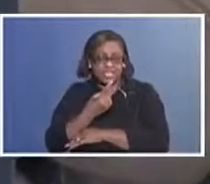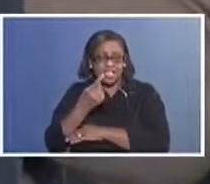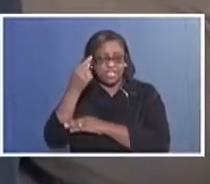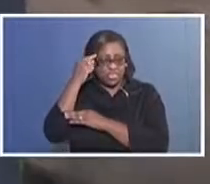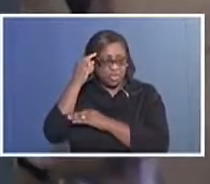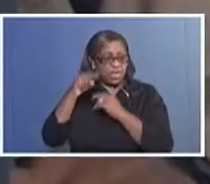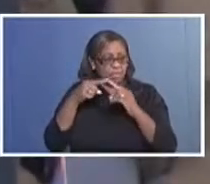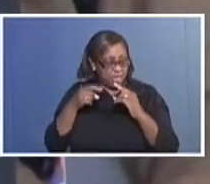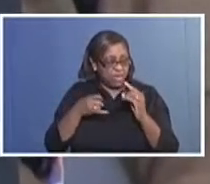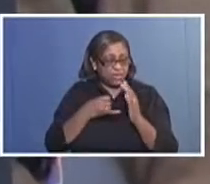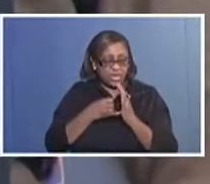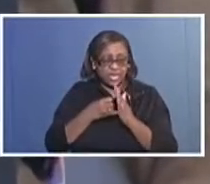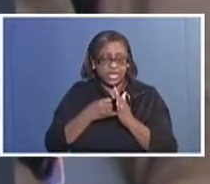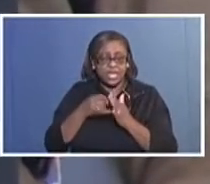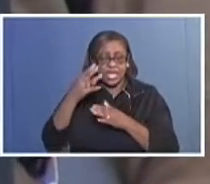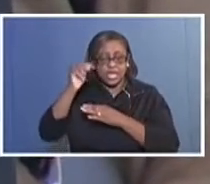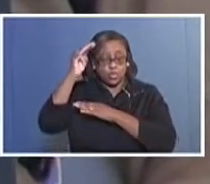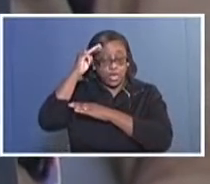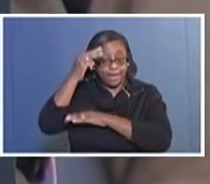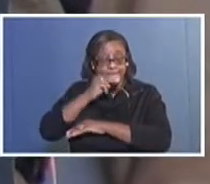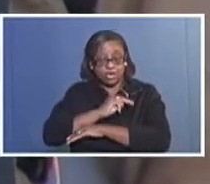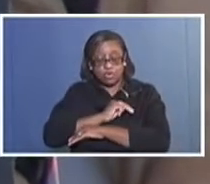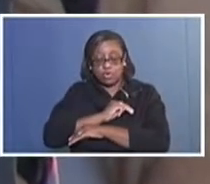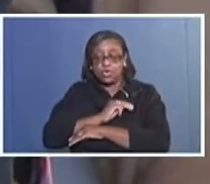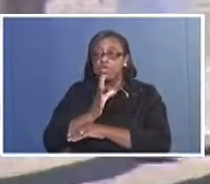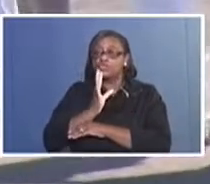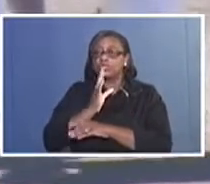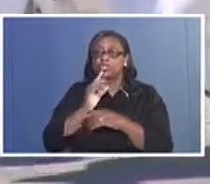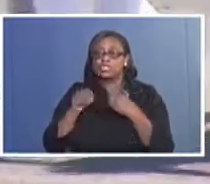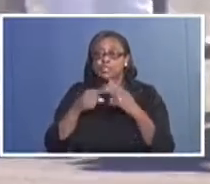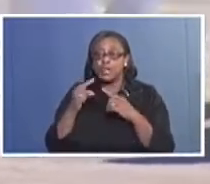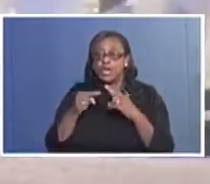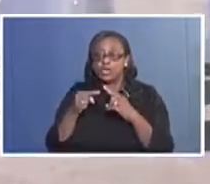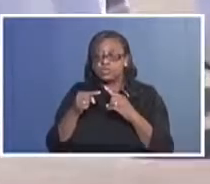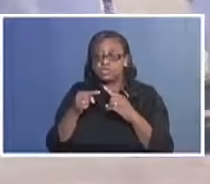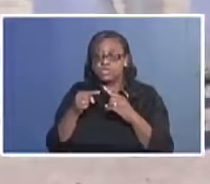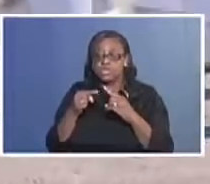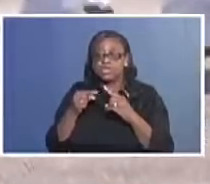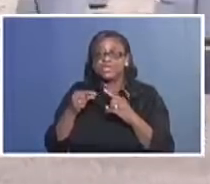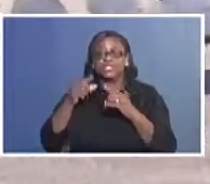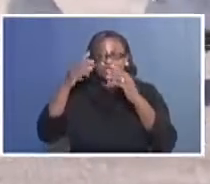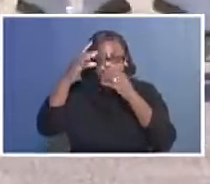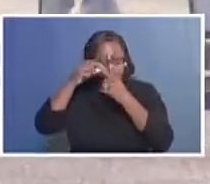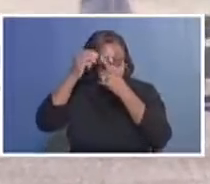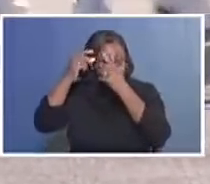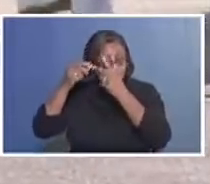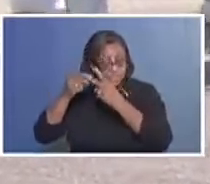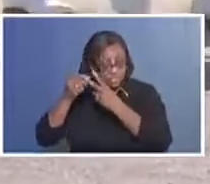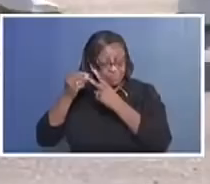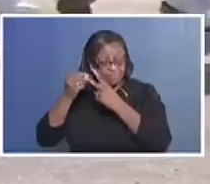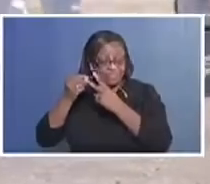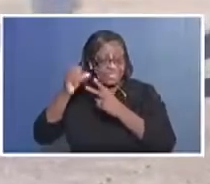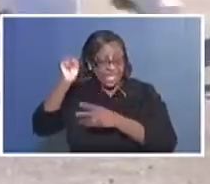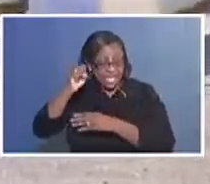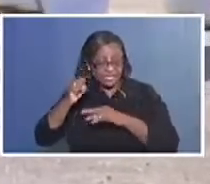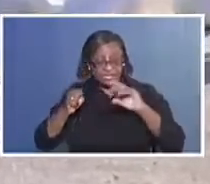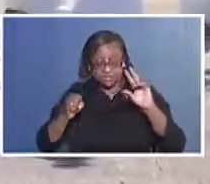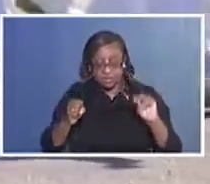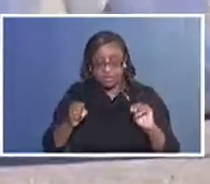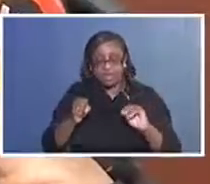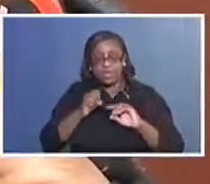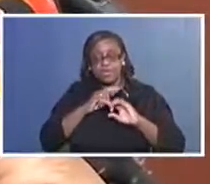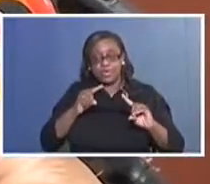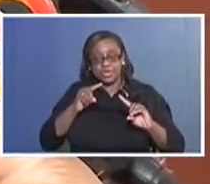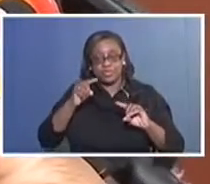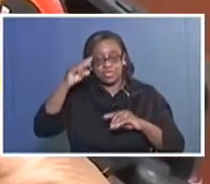his successor, the Honorable Wayne Munro, says government's policy on voluntary COVID-19 vaccination is unchanged. But when it comes to the